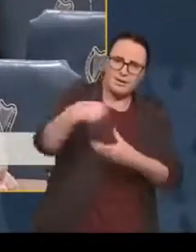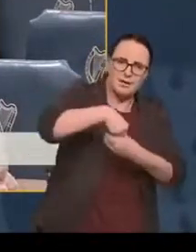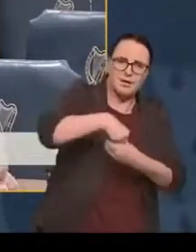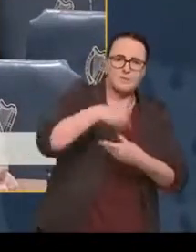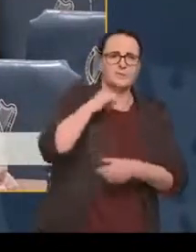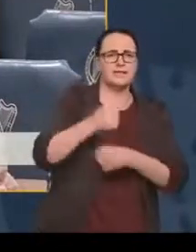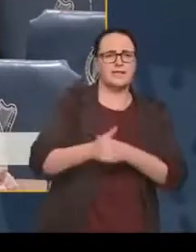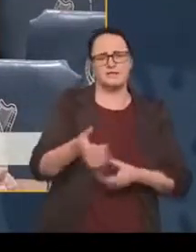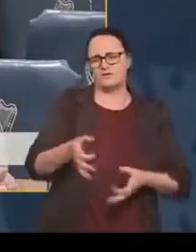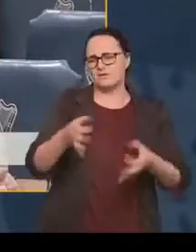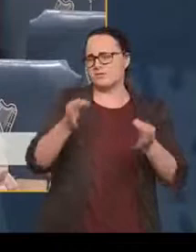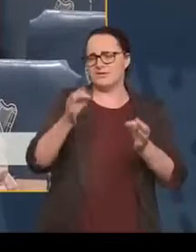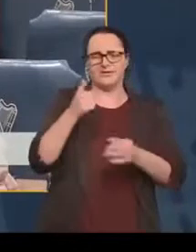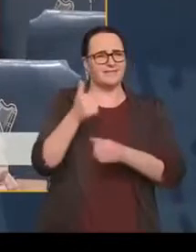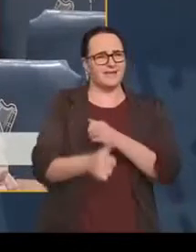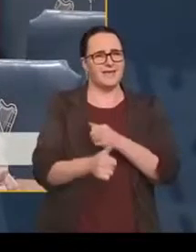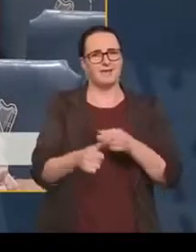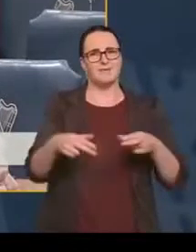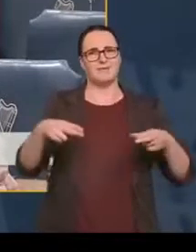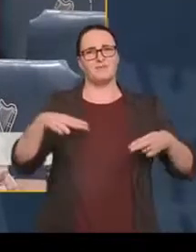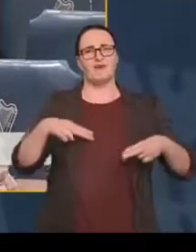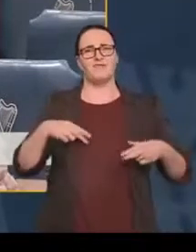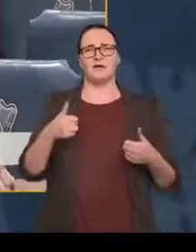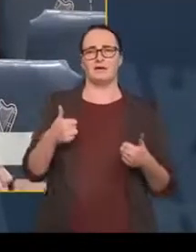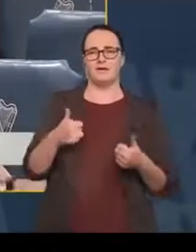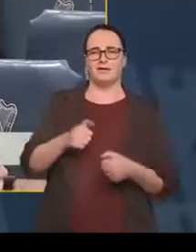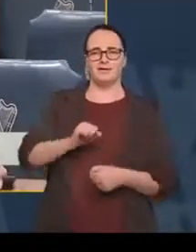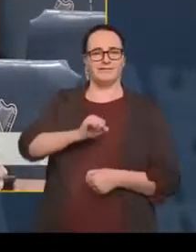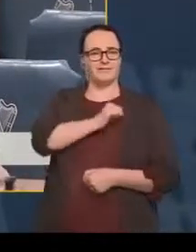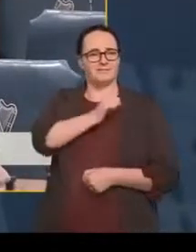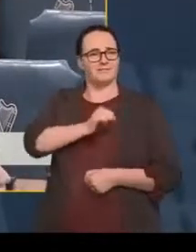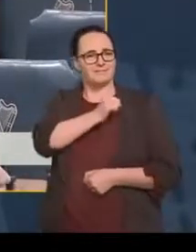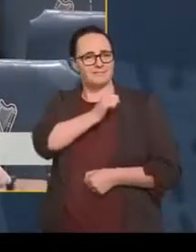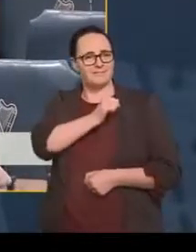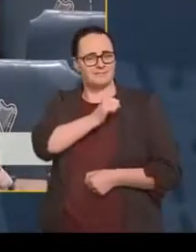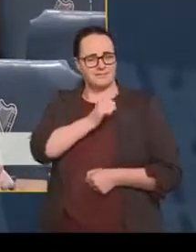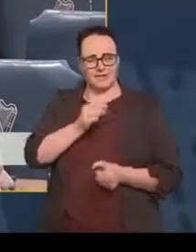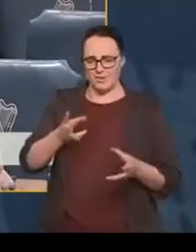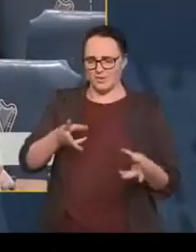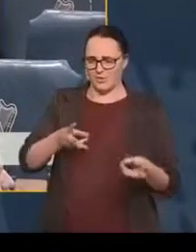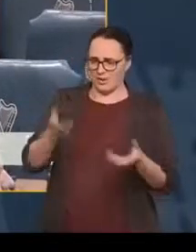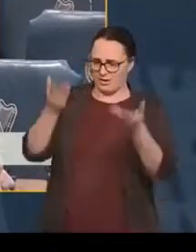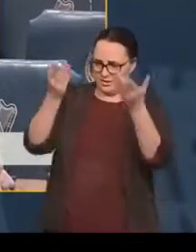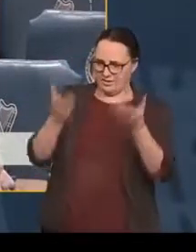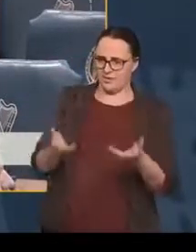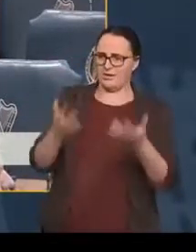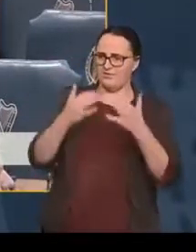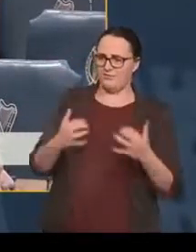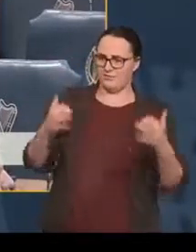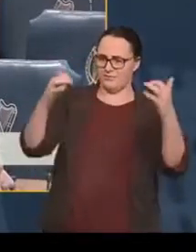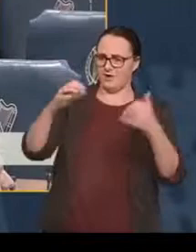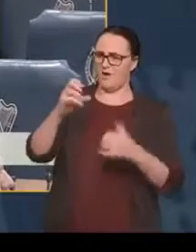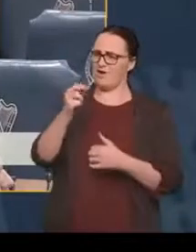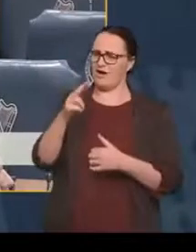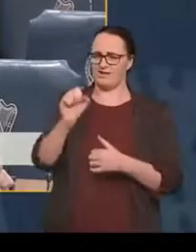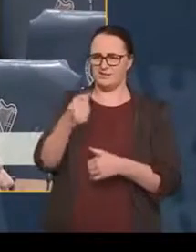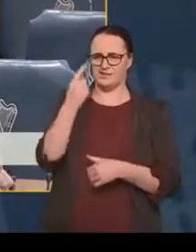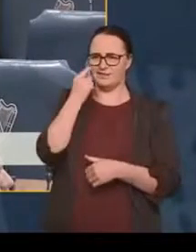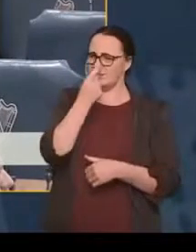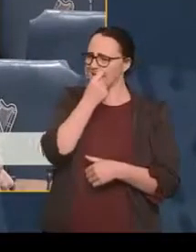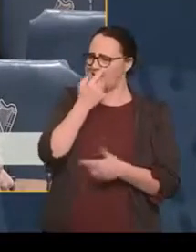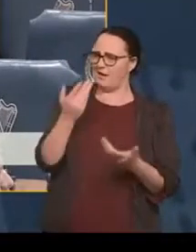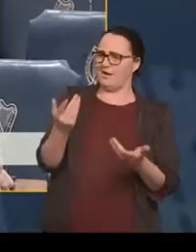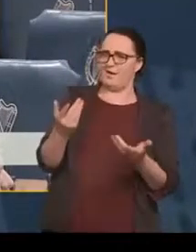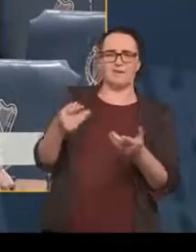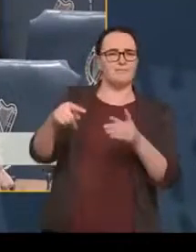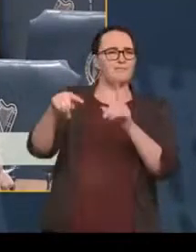day. It's a day of pride. It's a day of satisfaction. And it's a day where the work of the Oireachtas can be seen in a positive